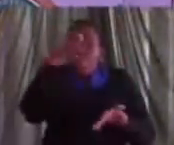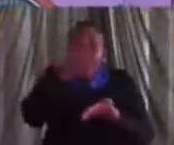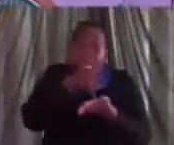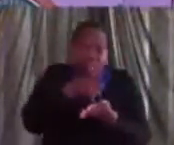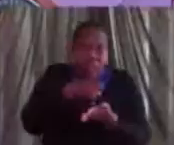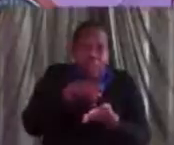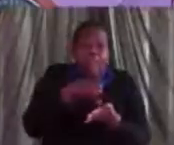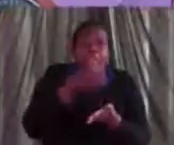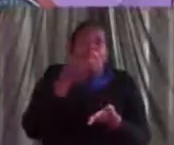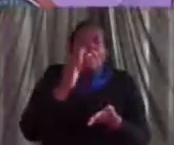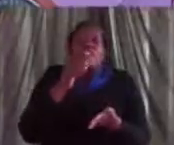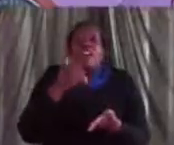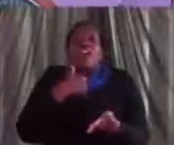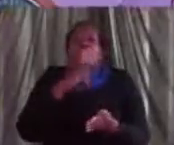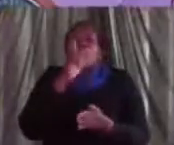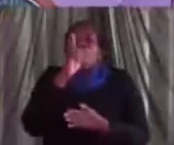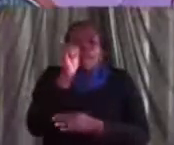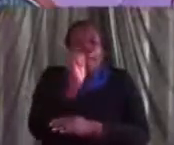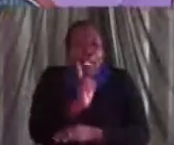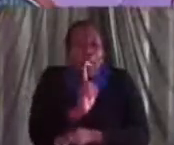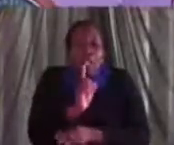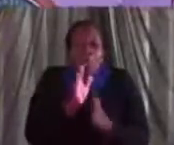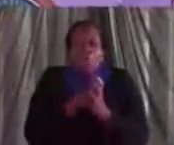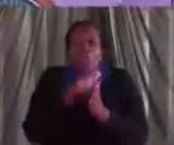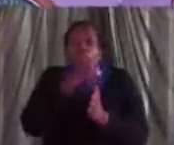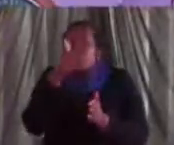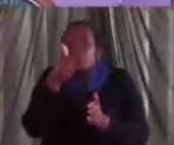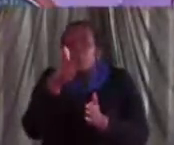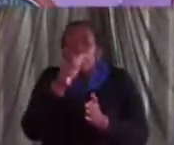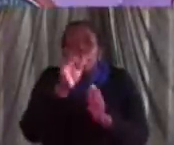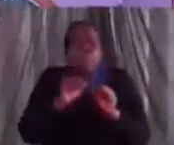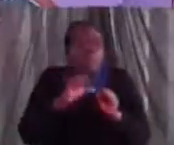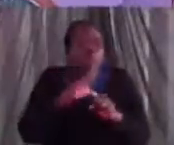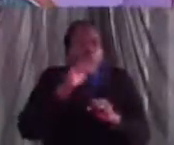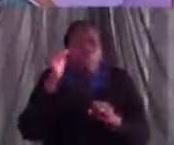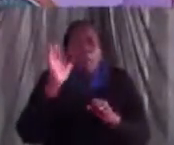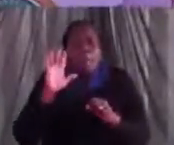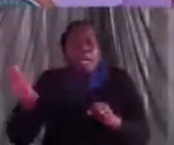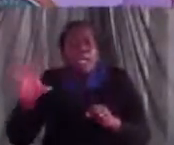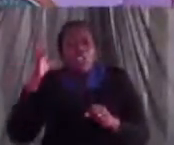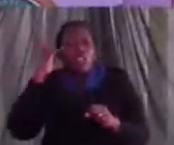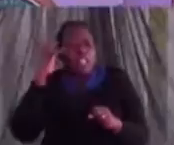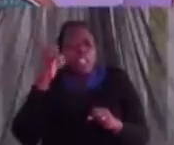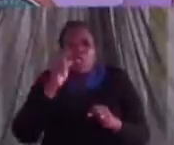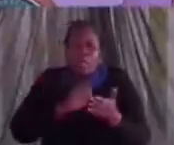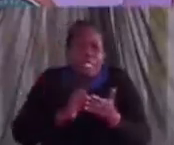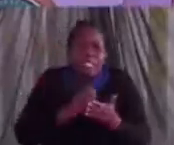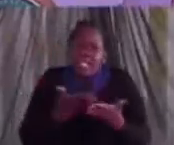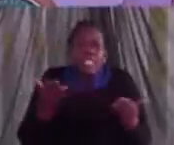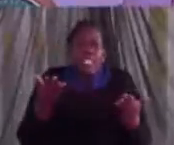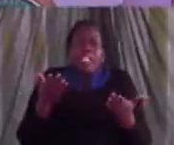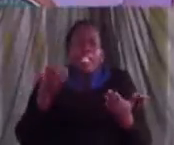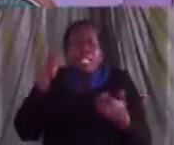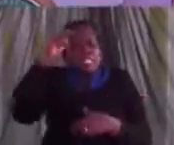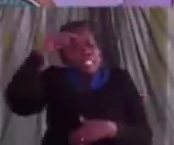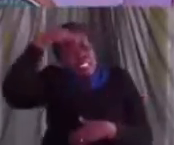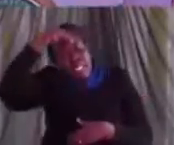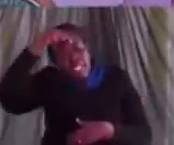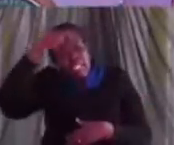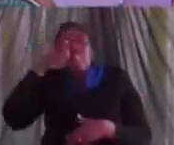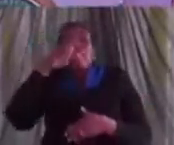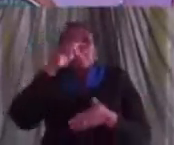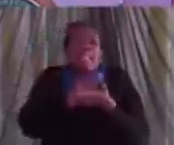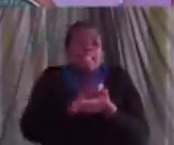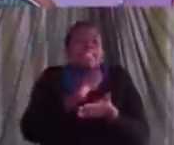we had 1 minute with you, have you gone back to college? Are you writing your other degree? etc. etc. That is where I am.